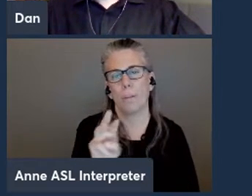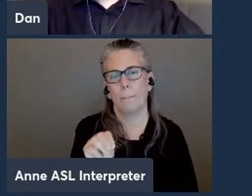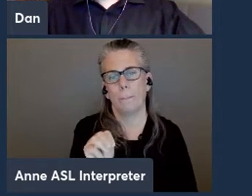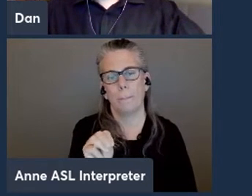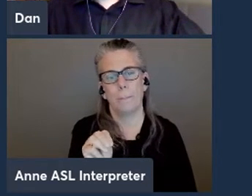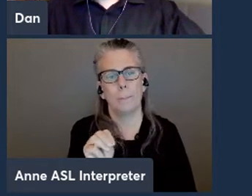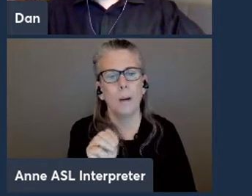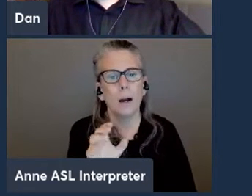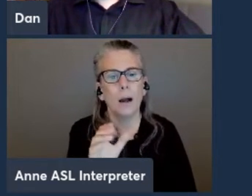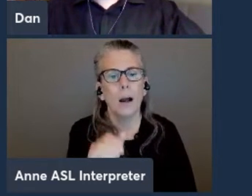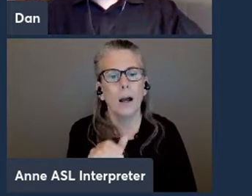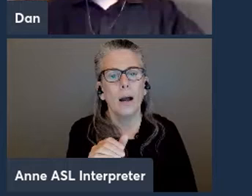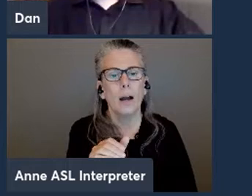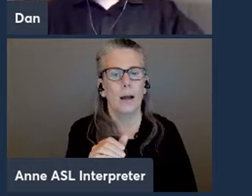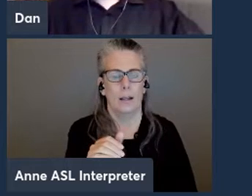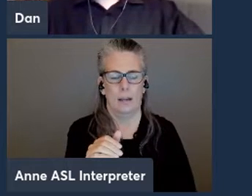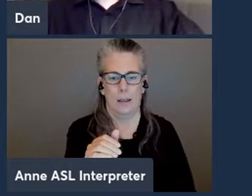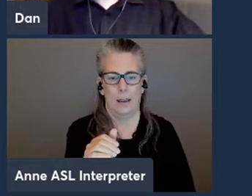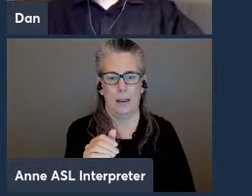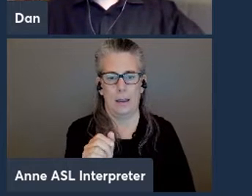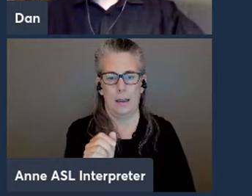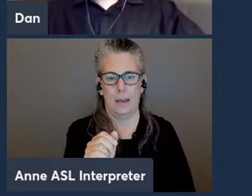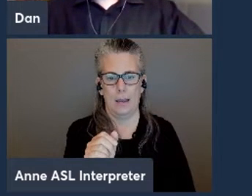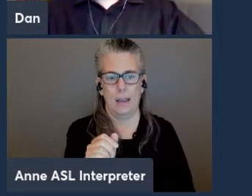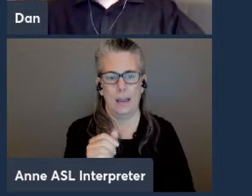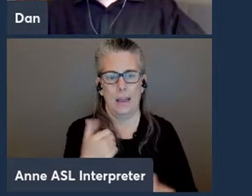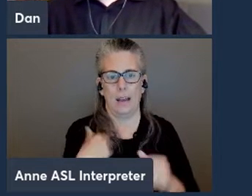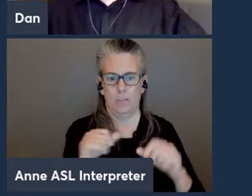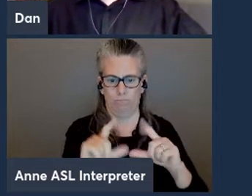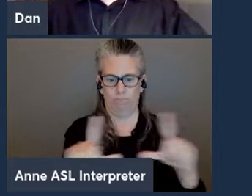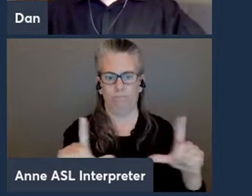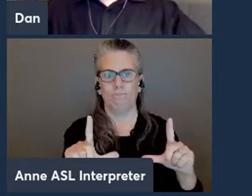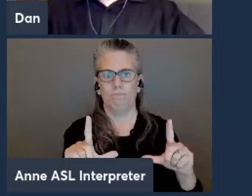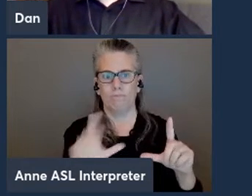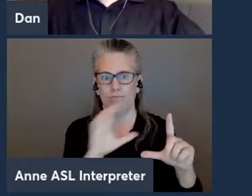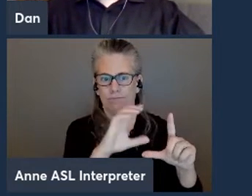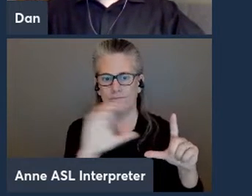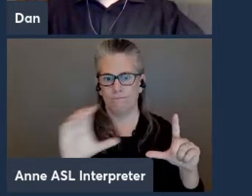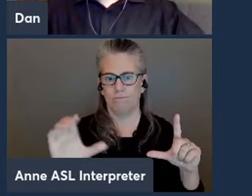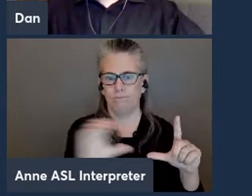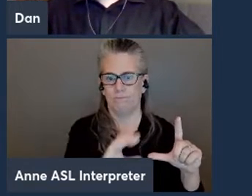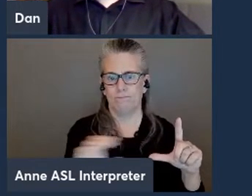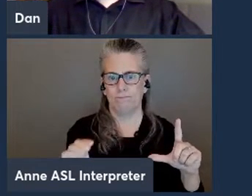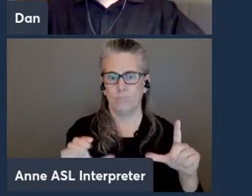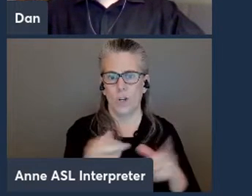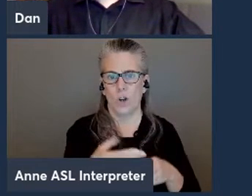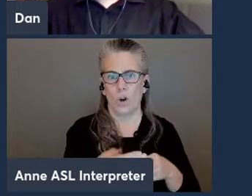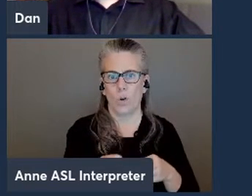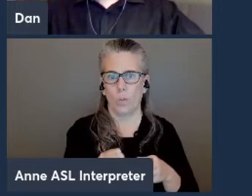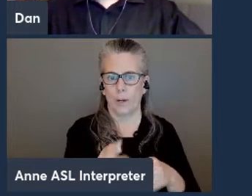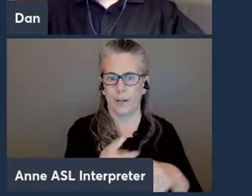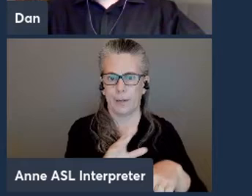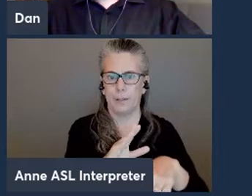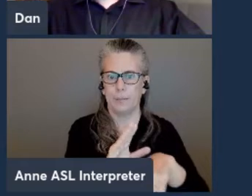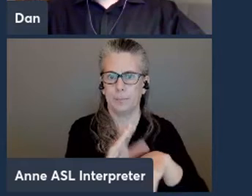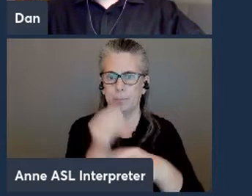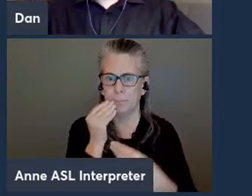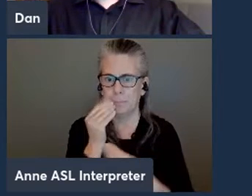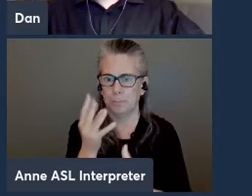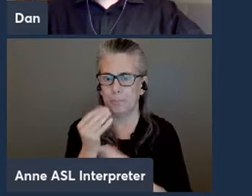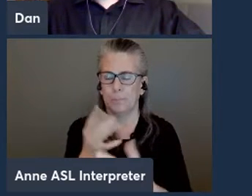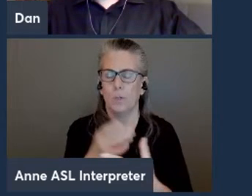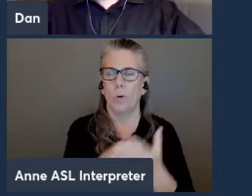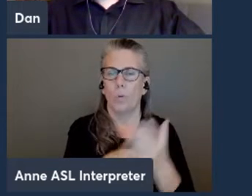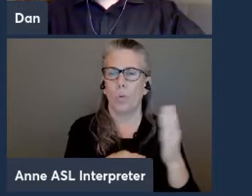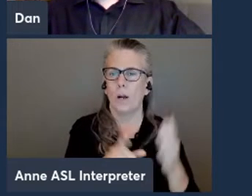And you have the overview page here, which gives you a quick heads up on how your app is doing. You got indicators